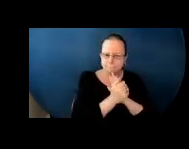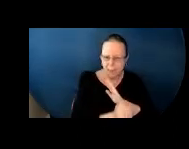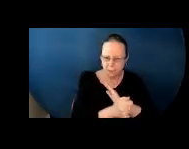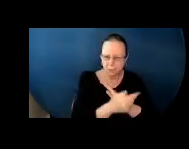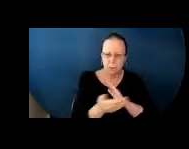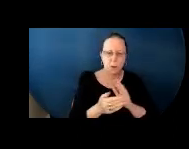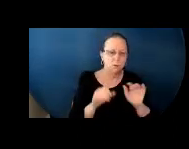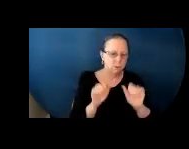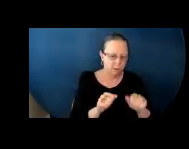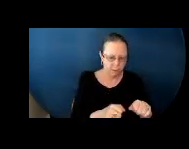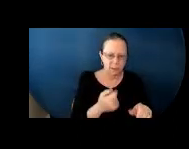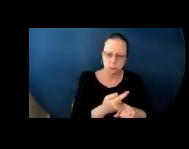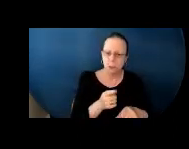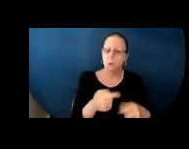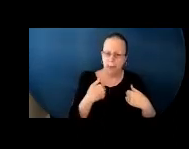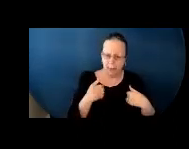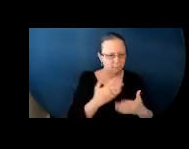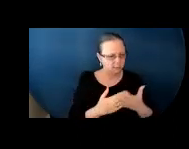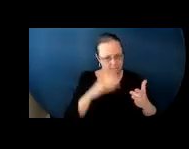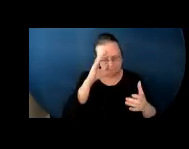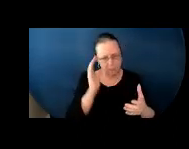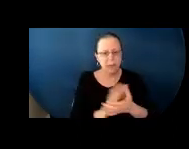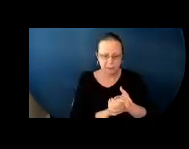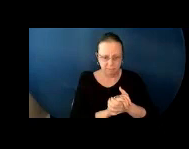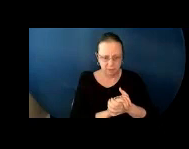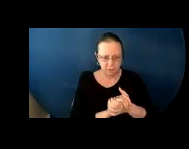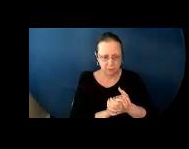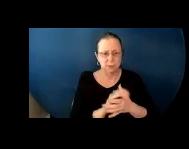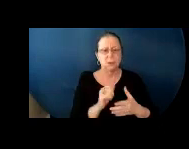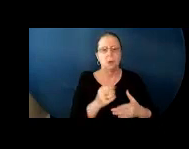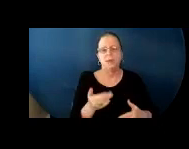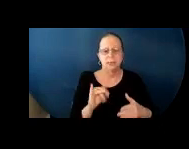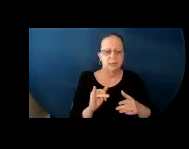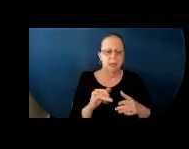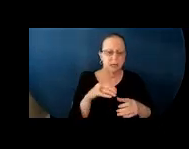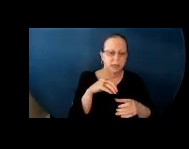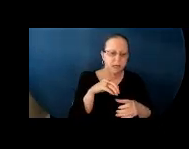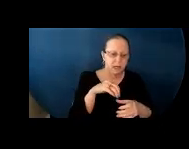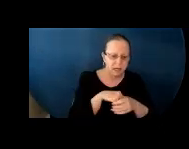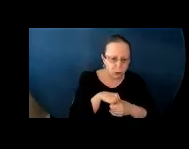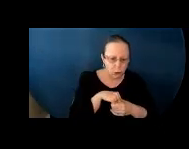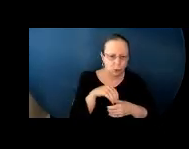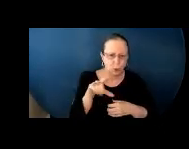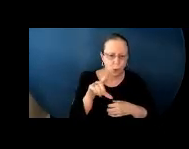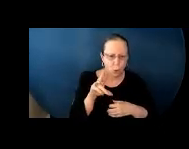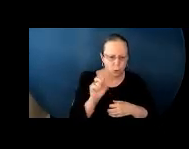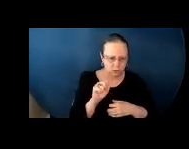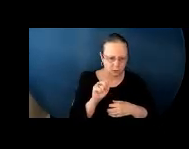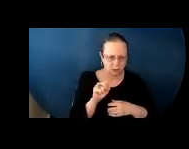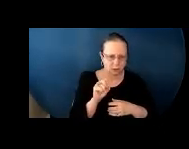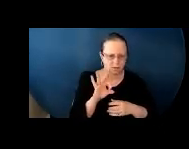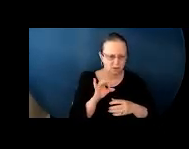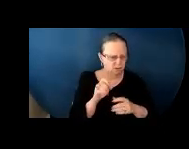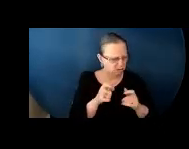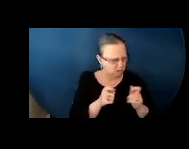right, you have some beliefs. And so things like internal locus of control, that sounds kind of strange. What is